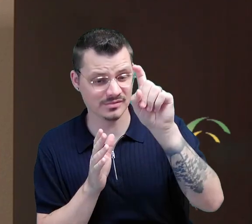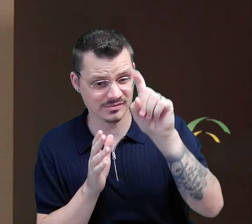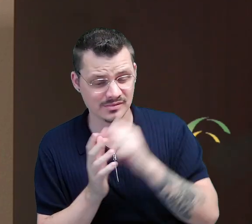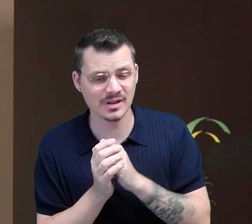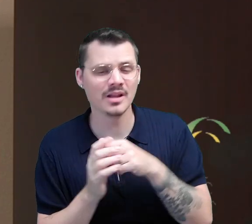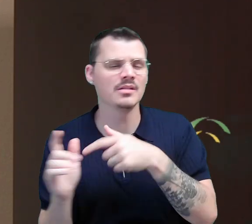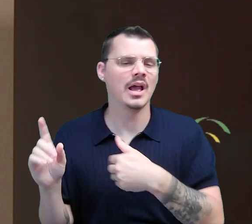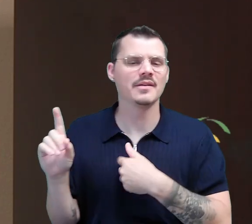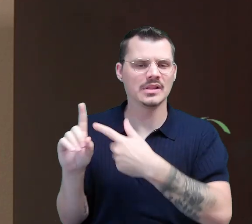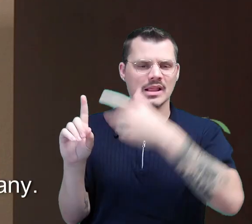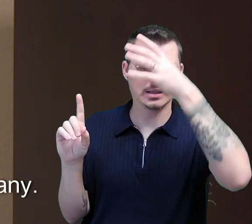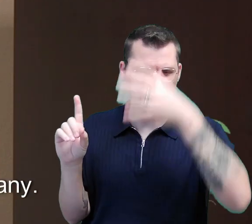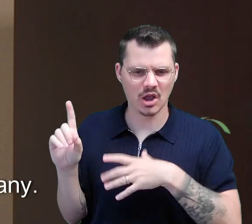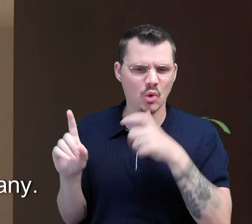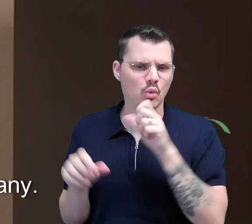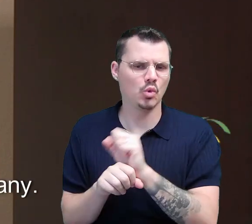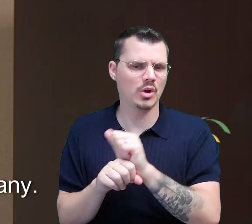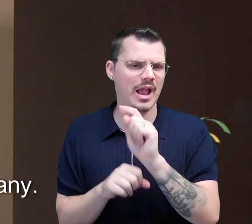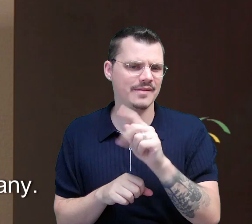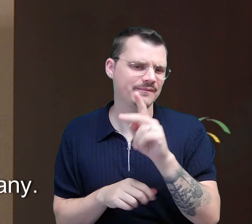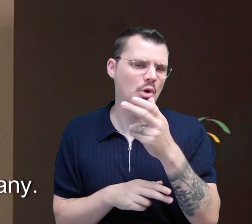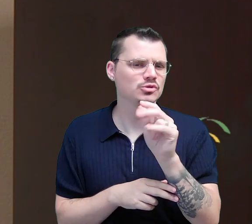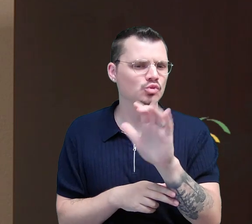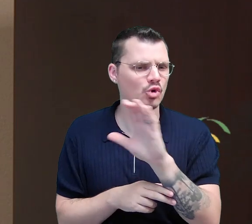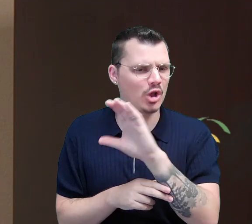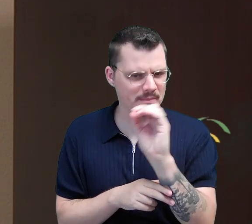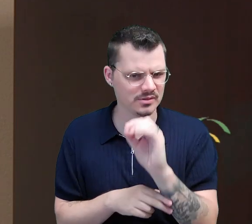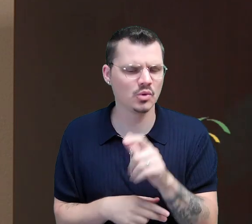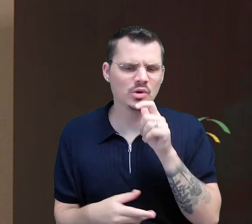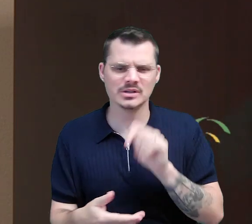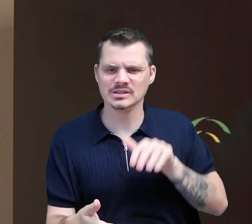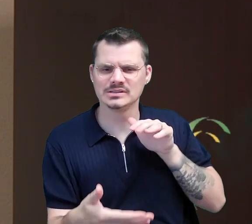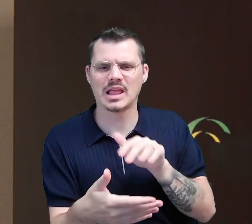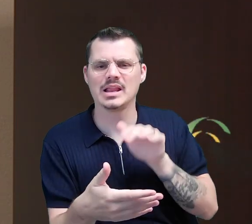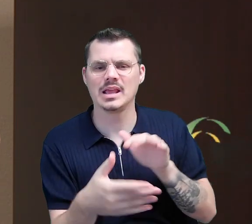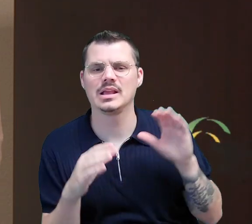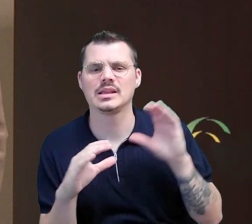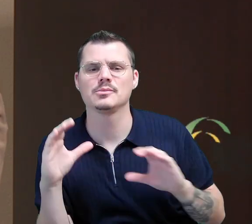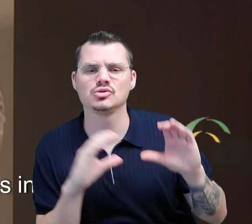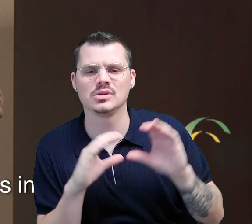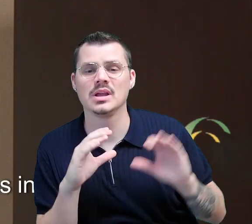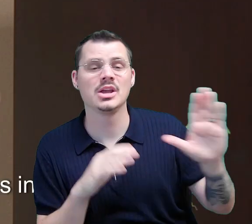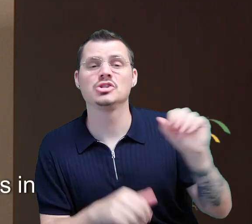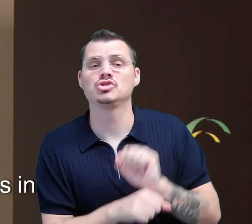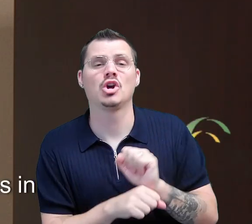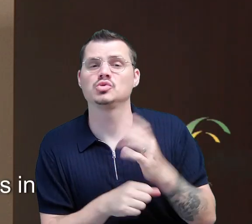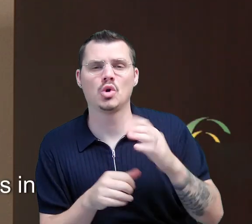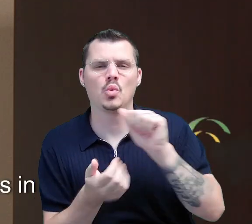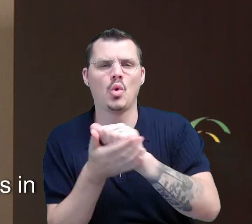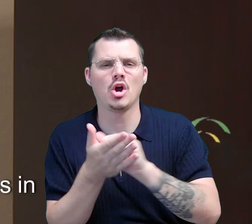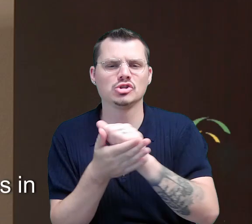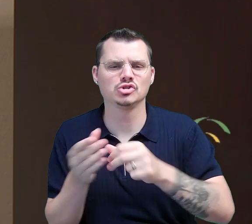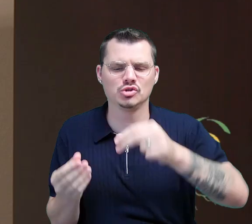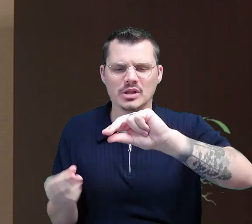Well, see, there was this guy working at the pharmaceutical company who was studying chemistry, but his job was to wash the